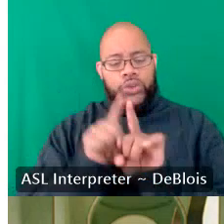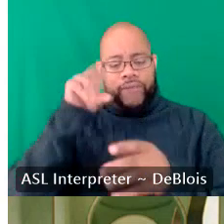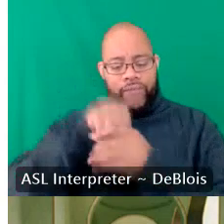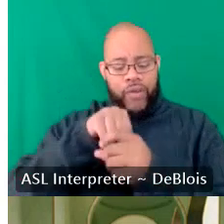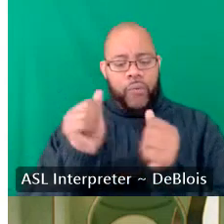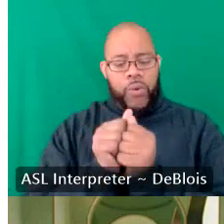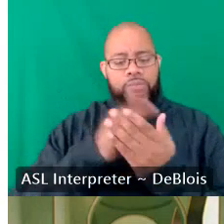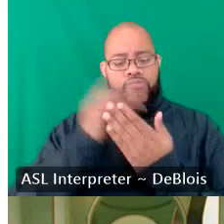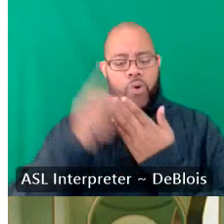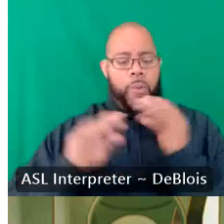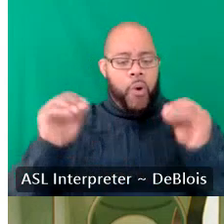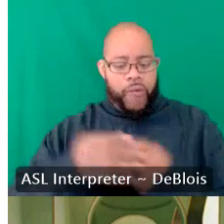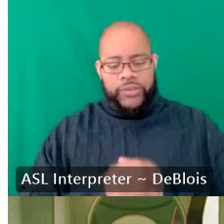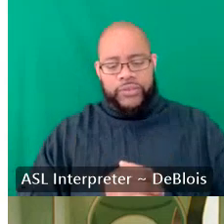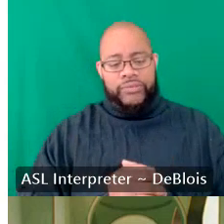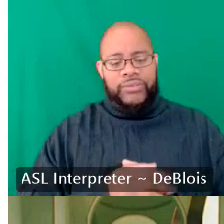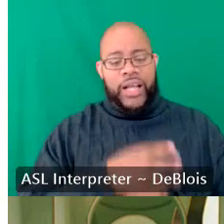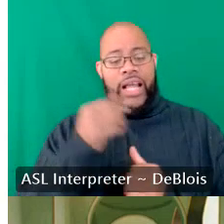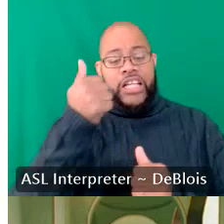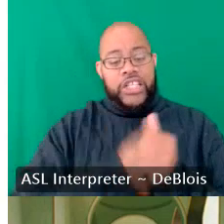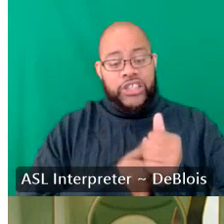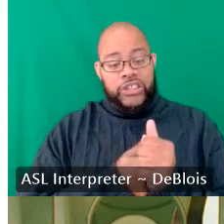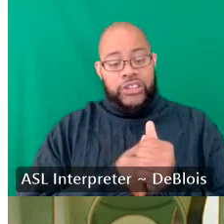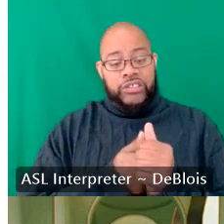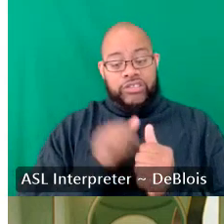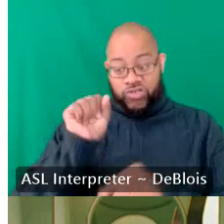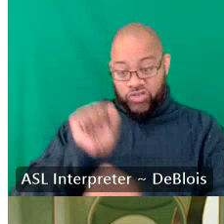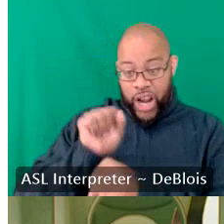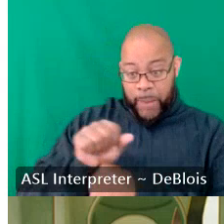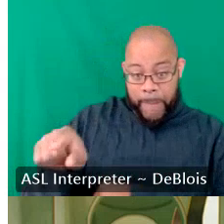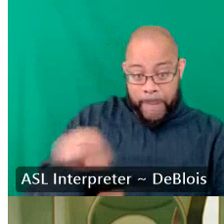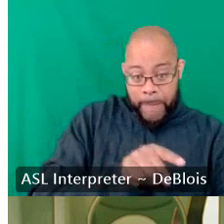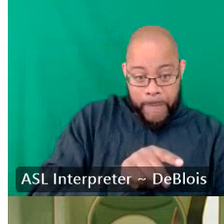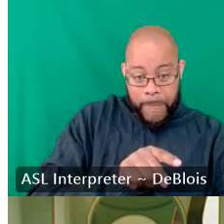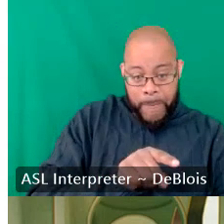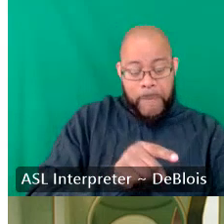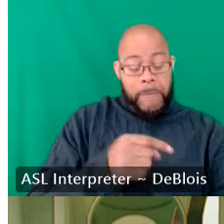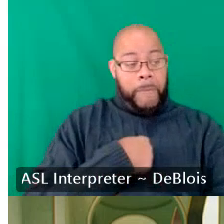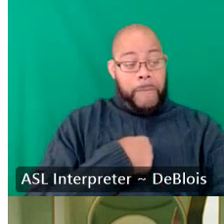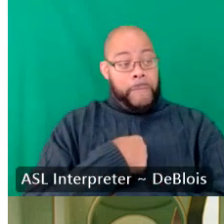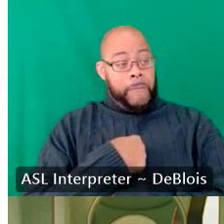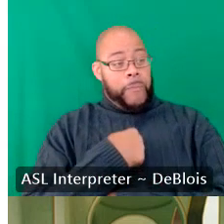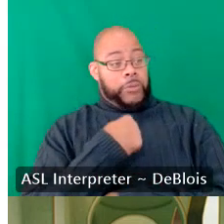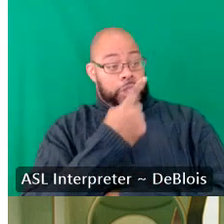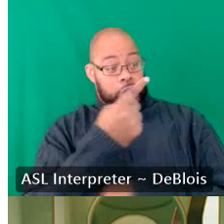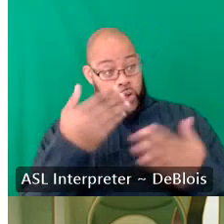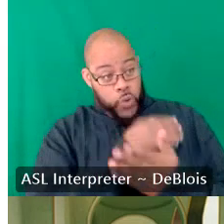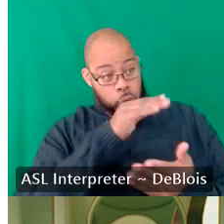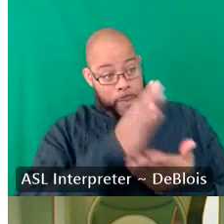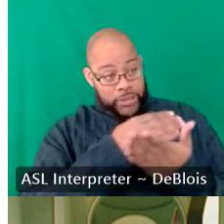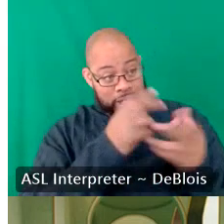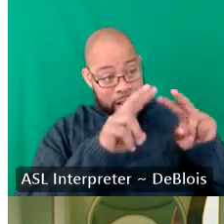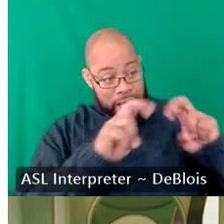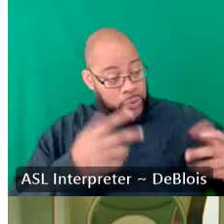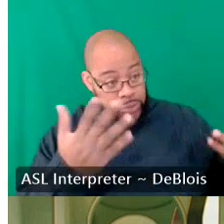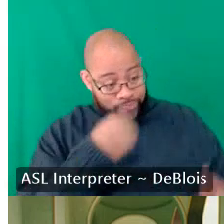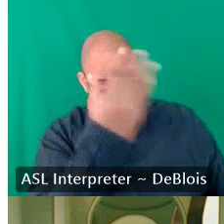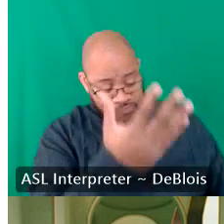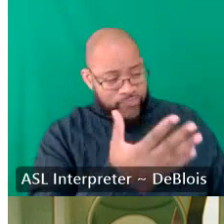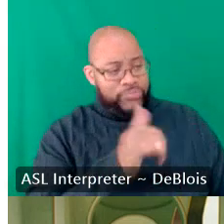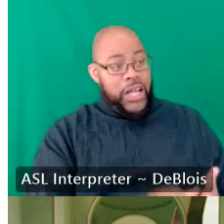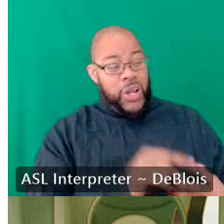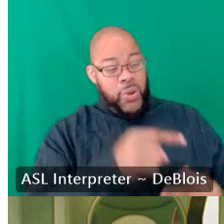program office. And in each and every one of those jobs, what I would tell new budget analysts is the number